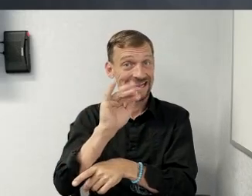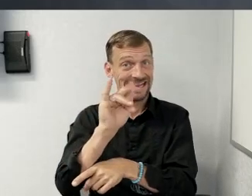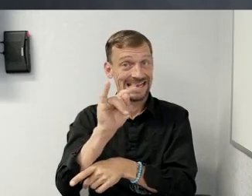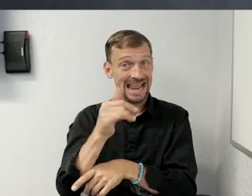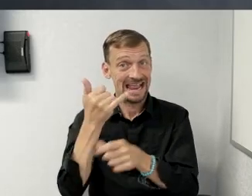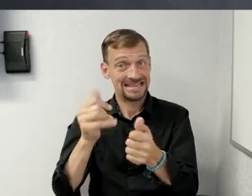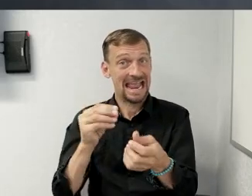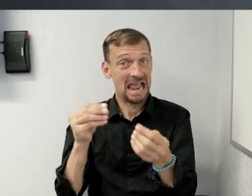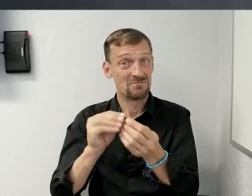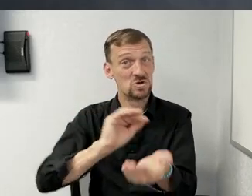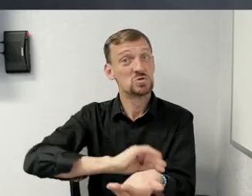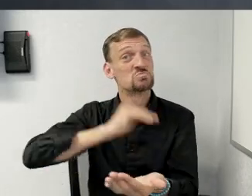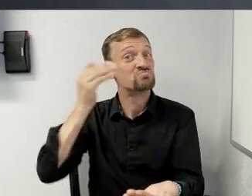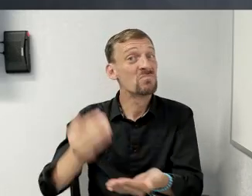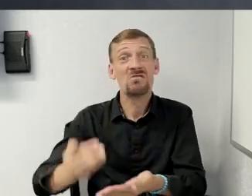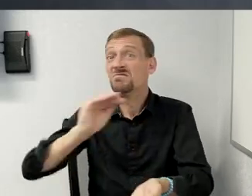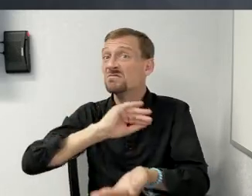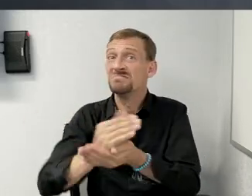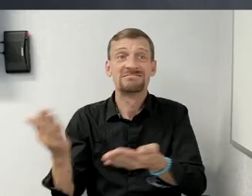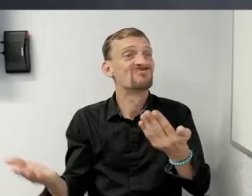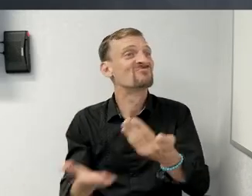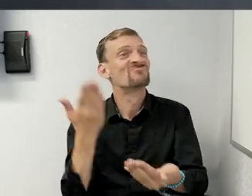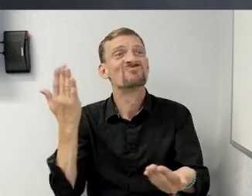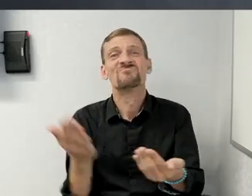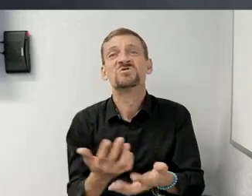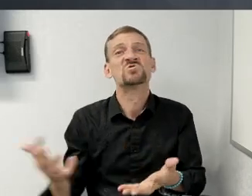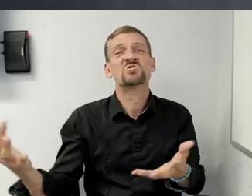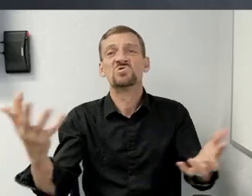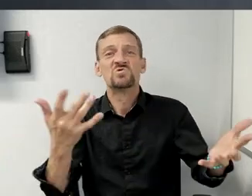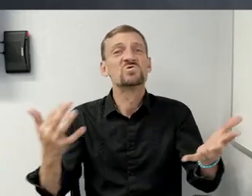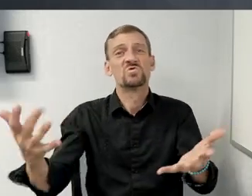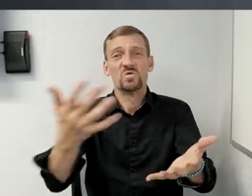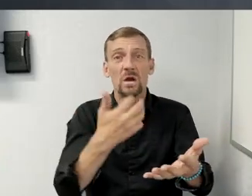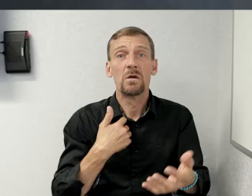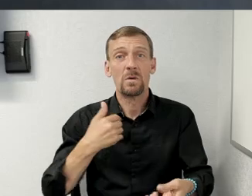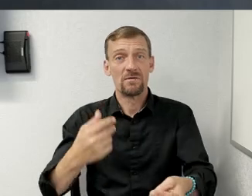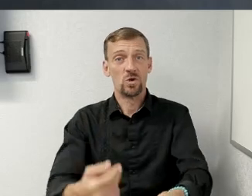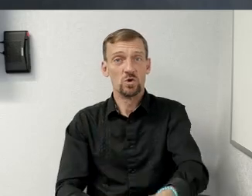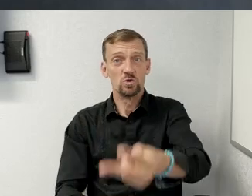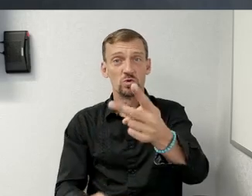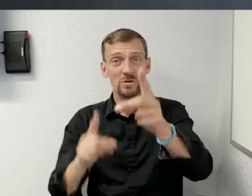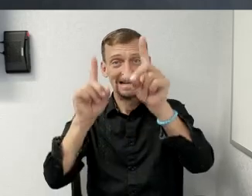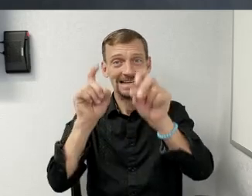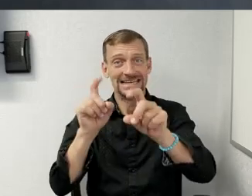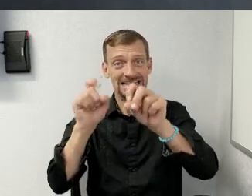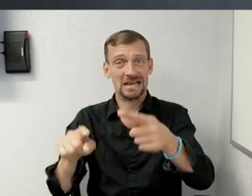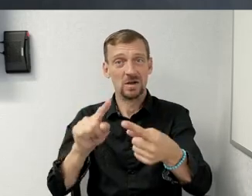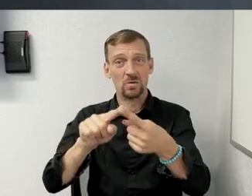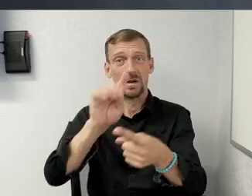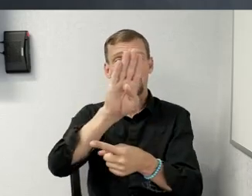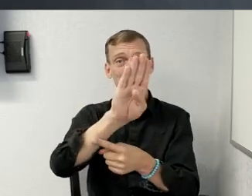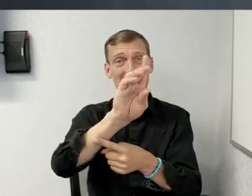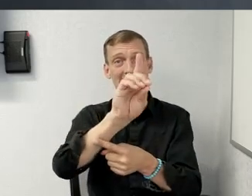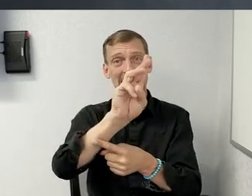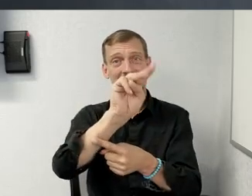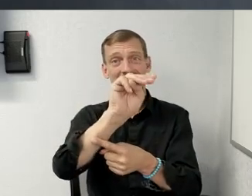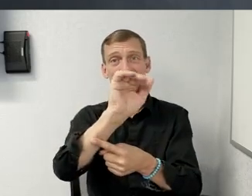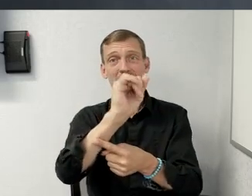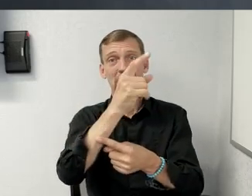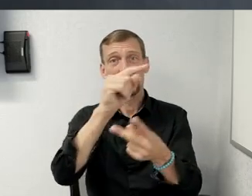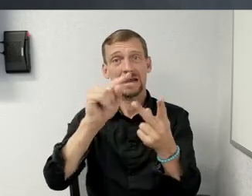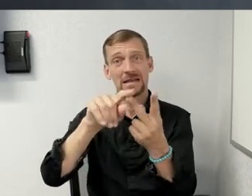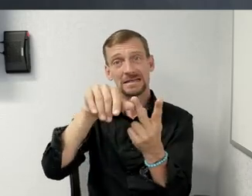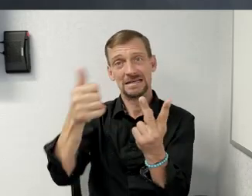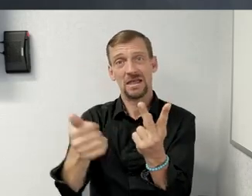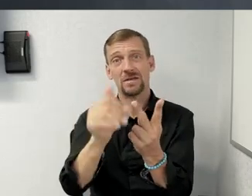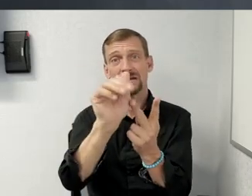become more and more plentiful, and we have two different testing platforms, one called BD Max, the other is the